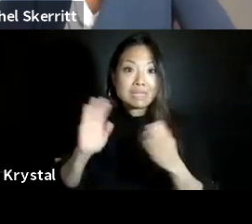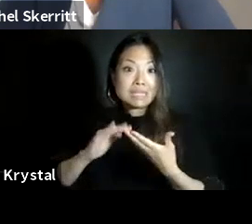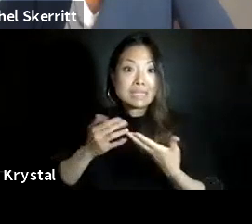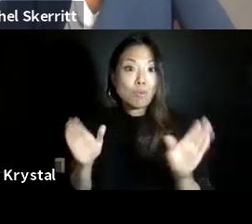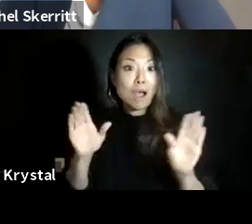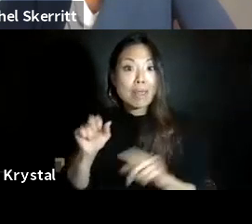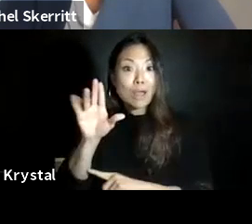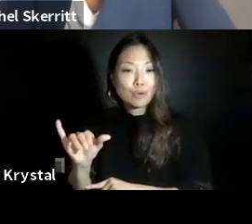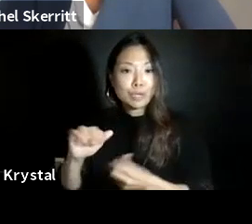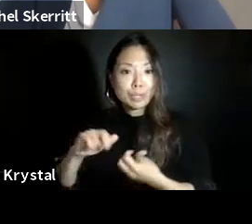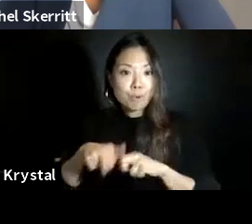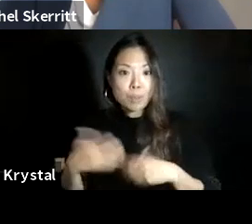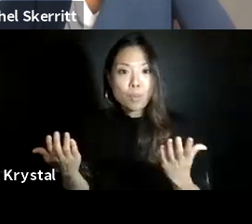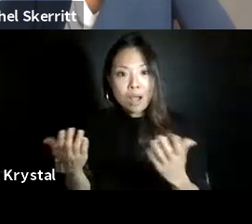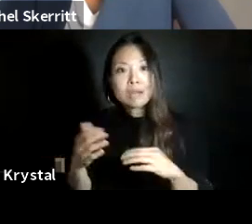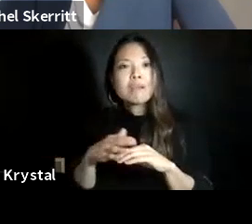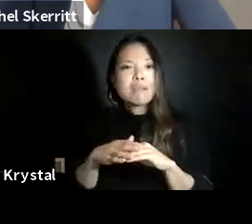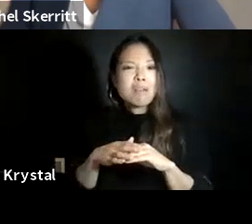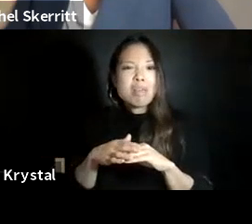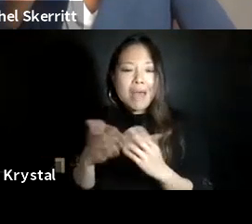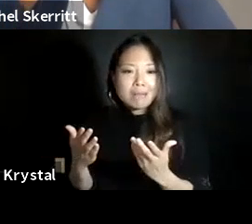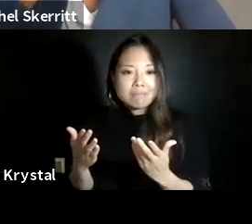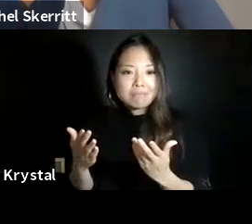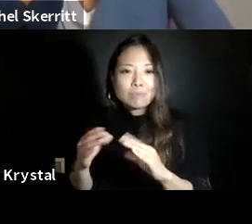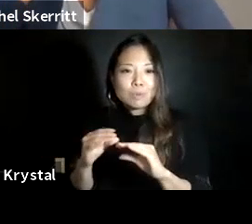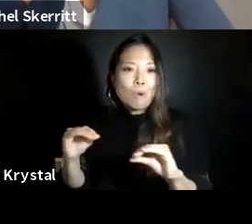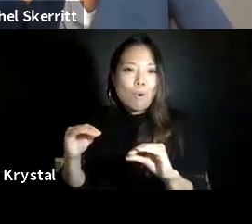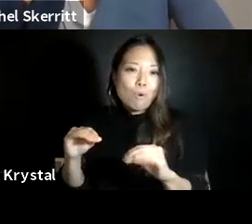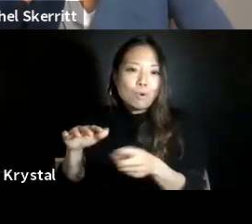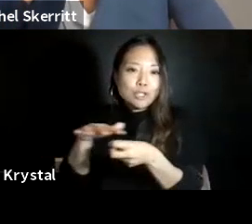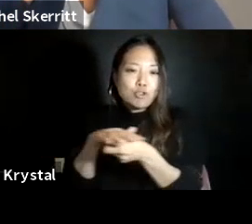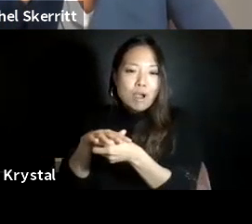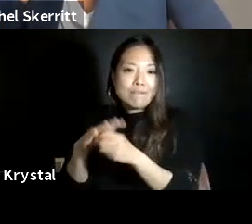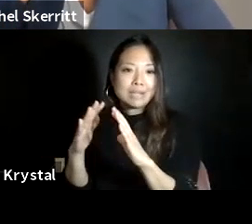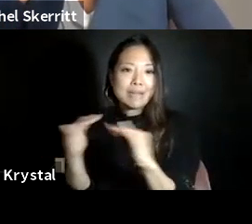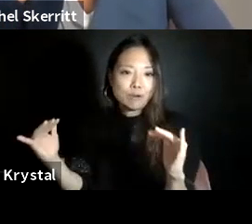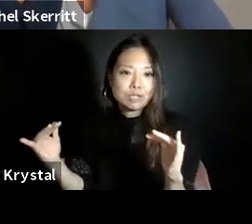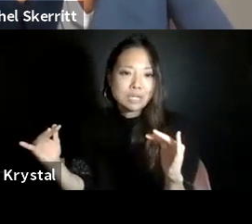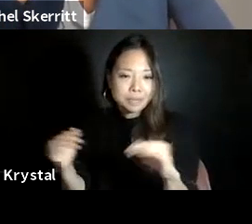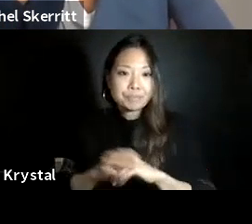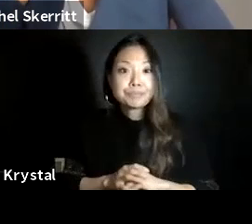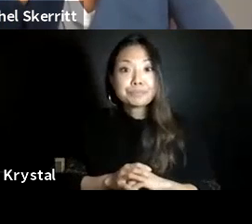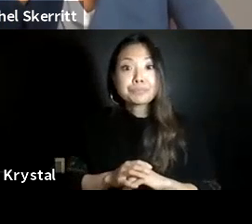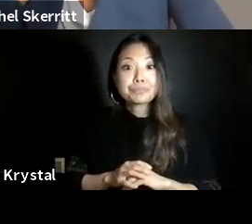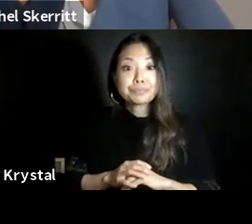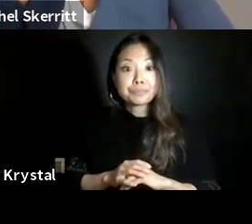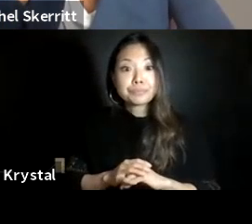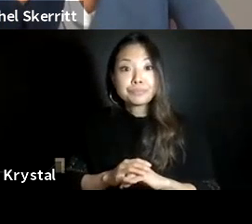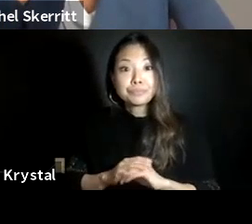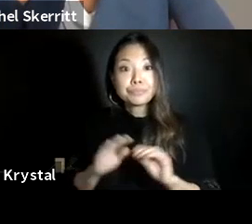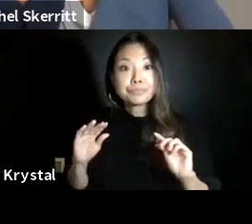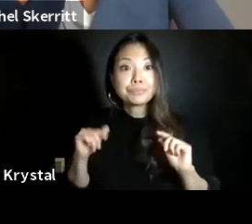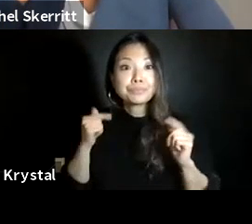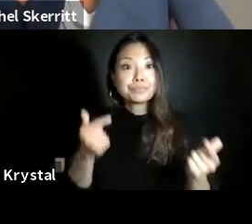risk the geographic diversity. I'm going to go to Mr. Chernow, Dr. Tung first, and then.